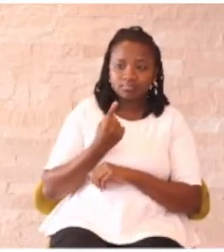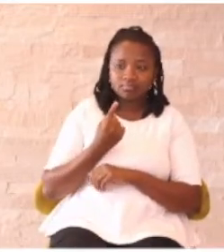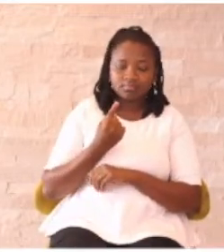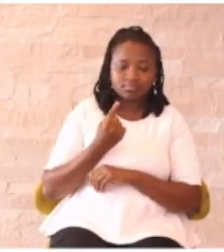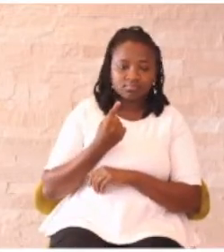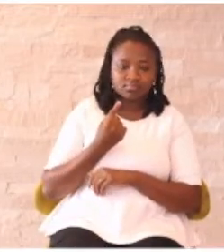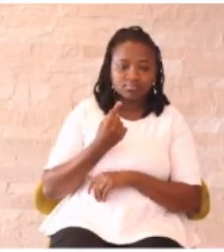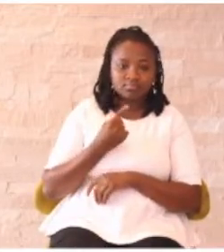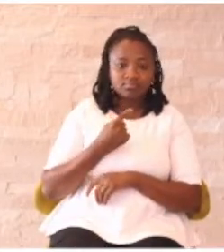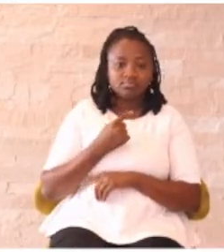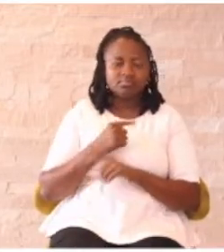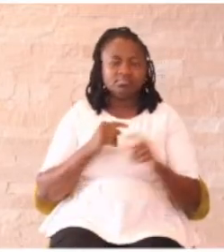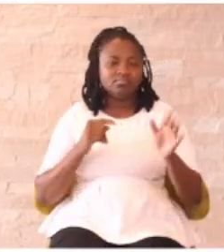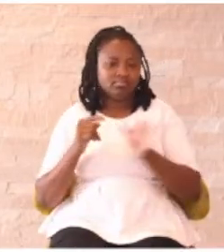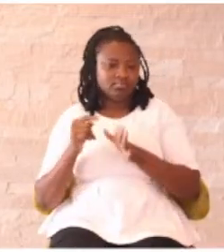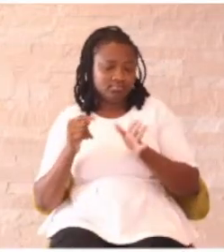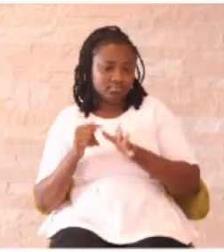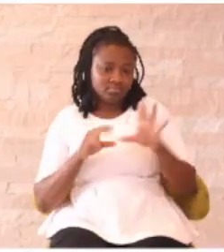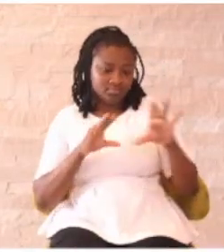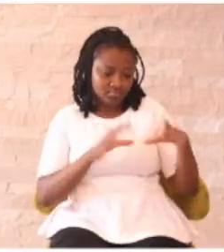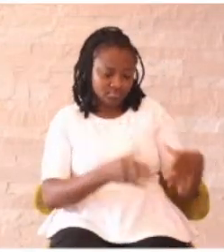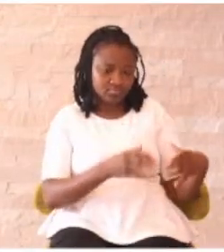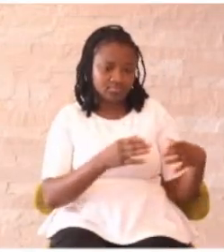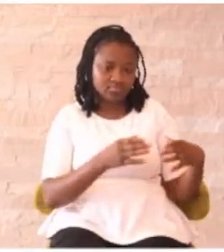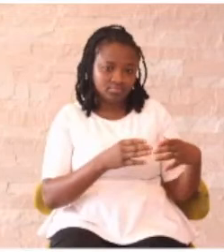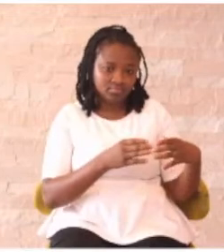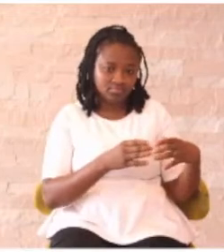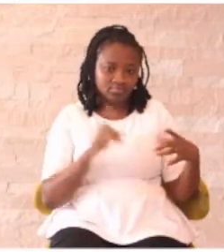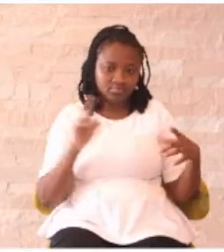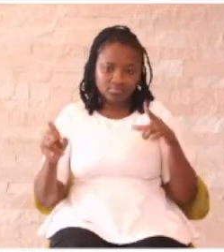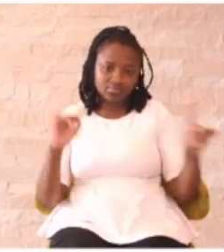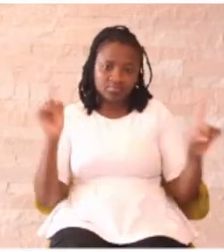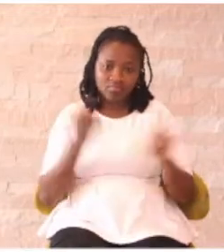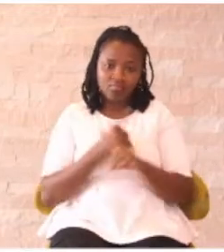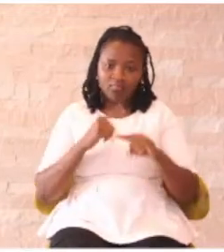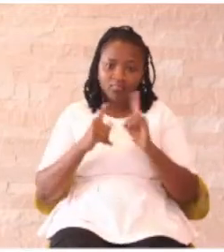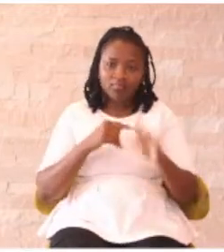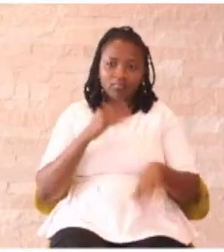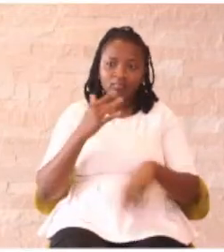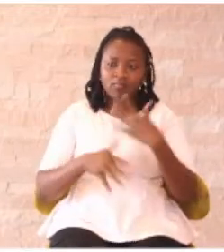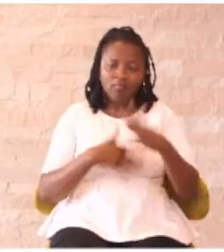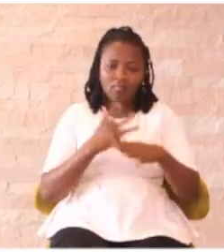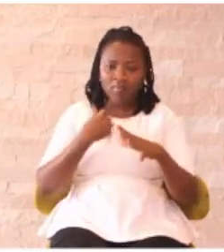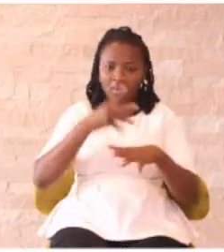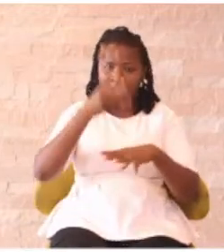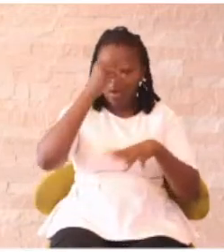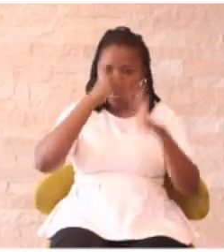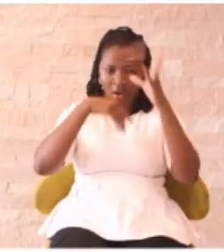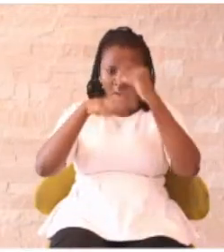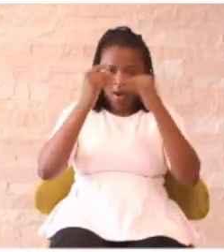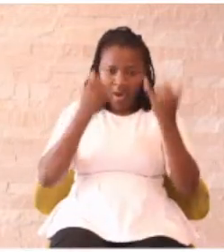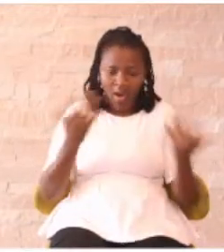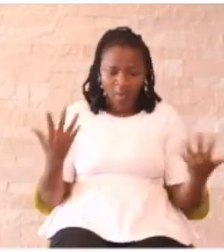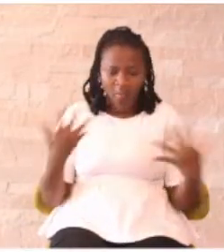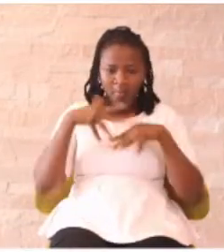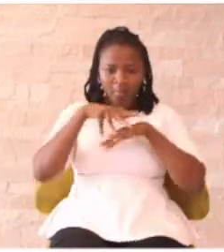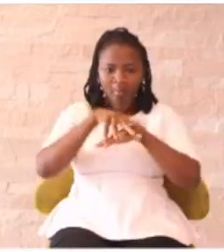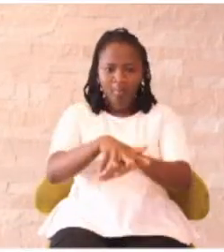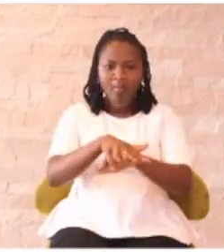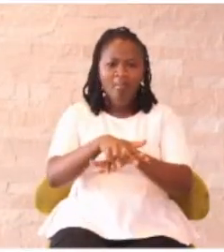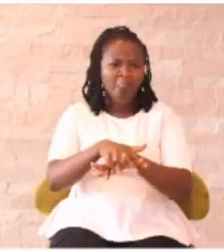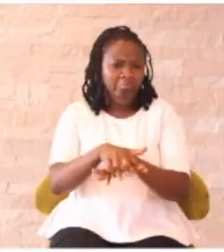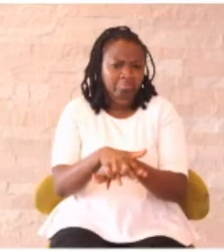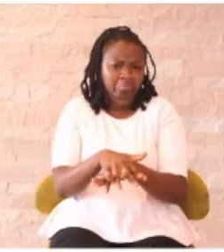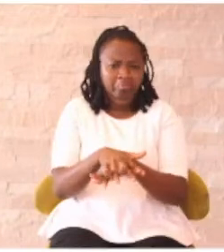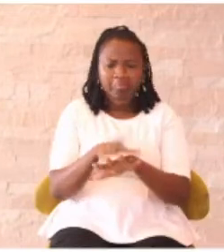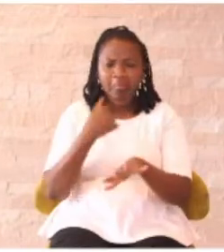different from the trainings with the community facilitators. But also as a learning, our facilitators and our male champions were saying, we do